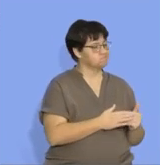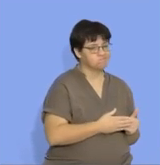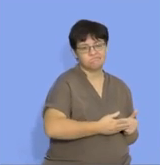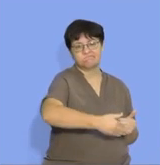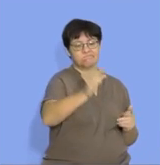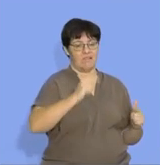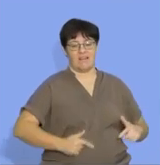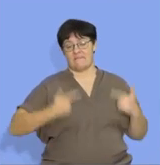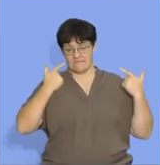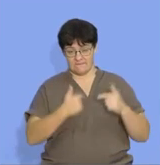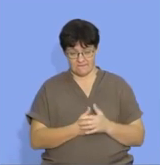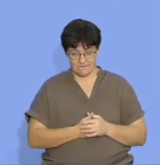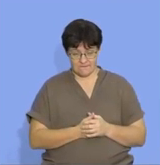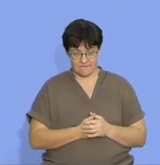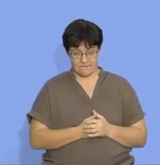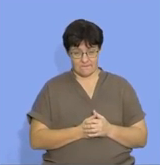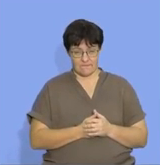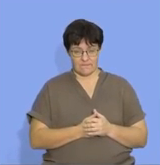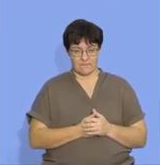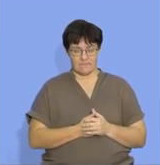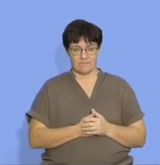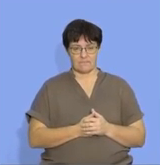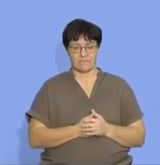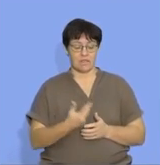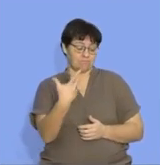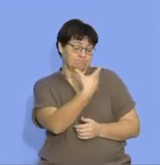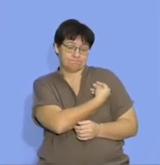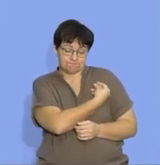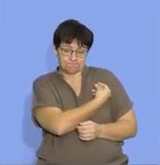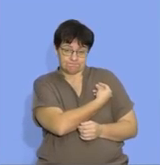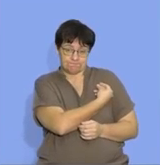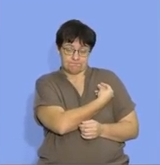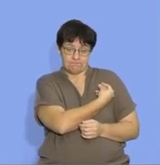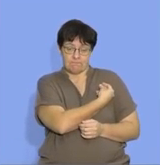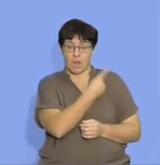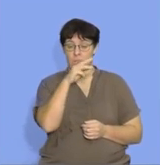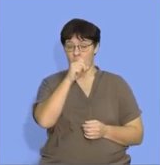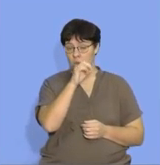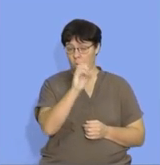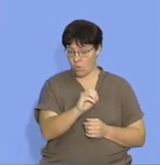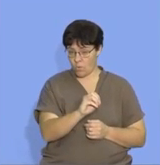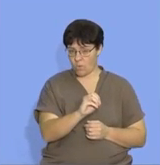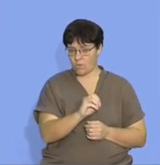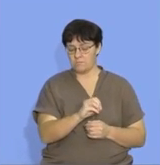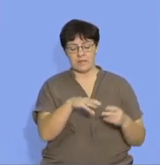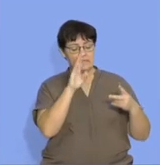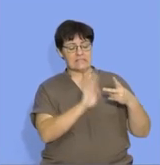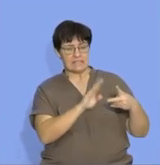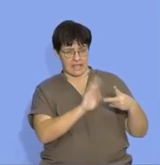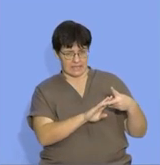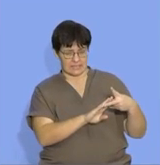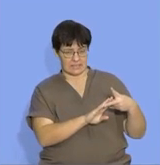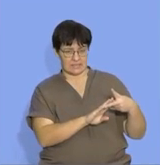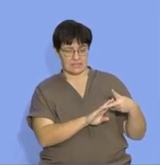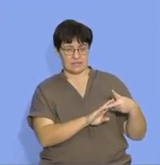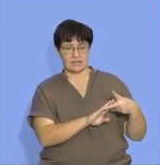whole lifetime. In immunization against polio, a second dose of the weakened